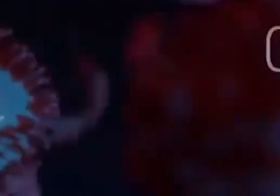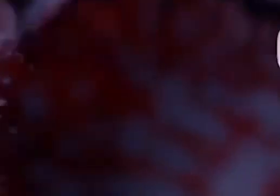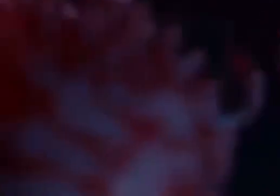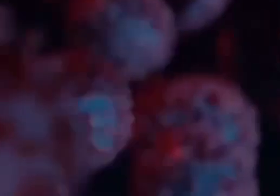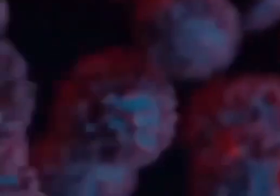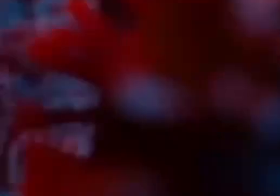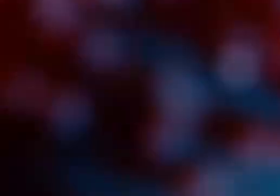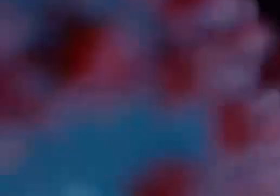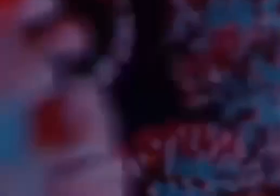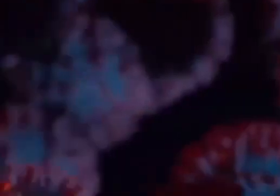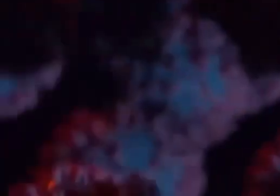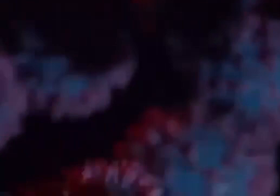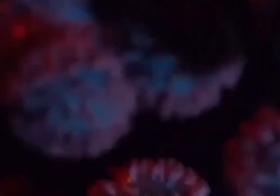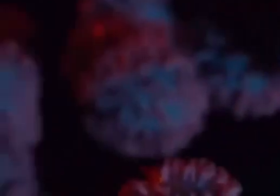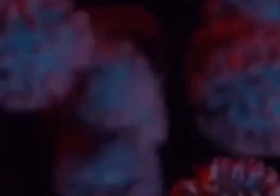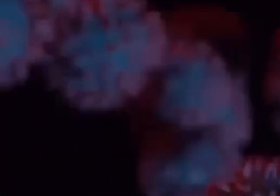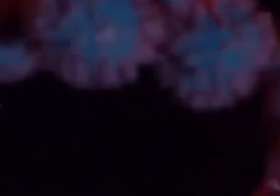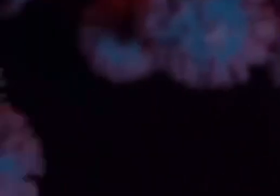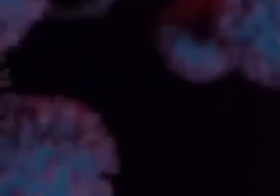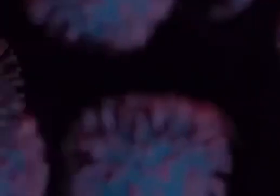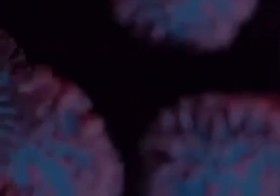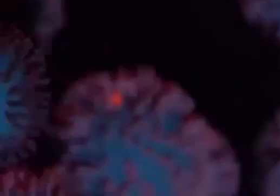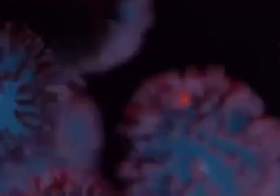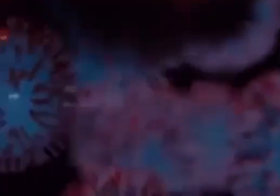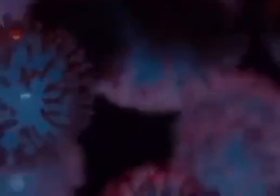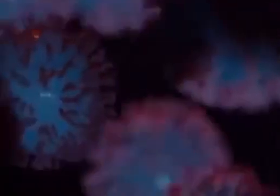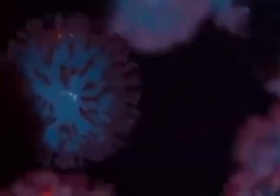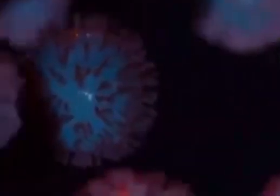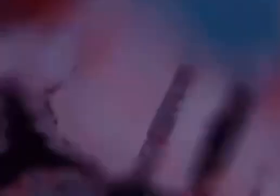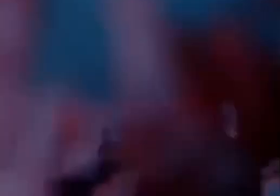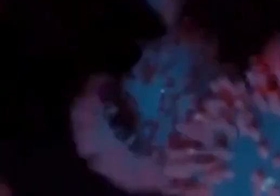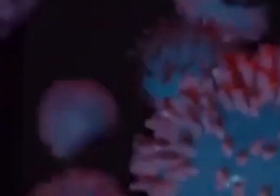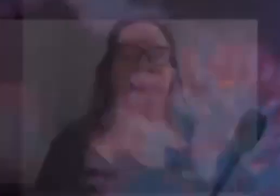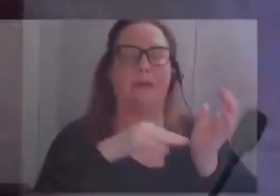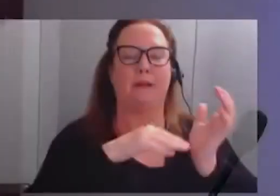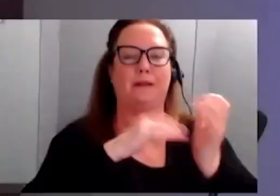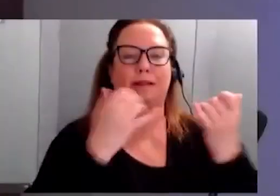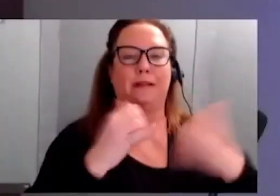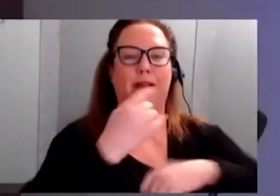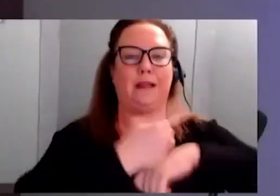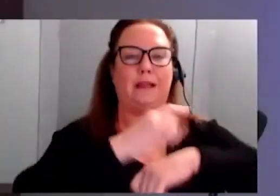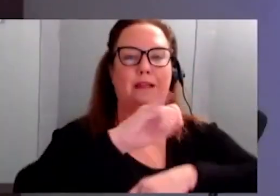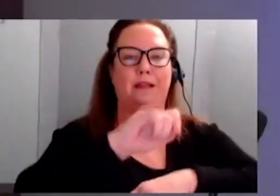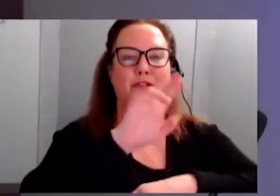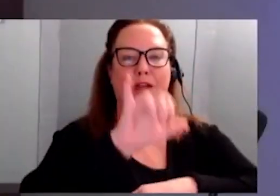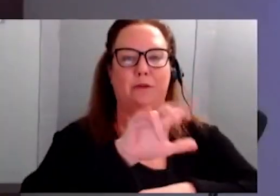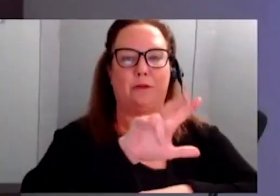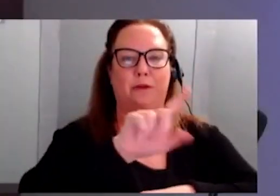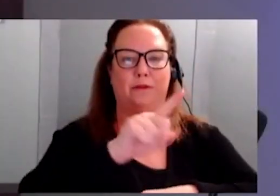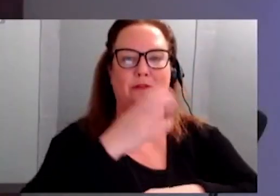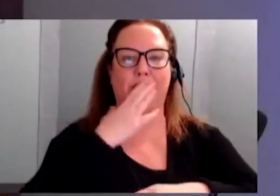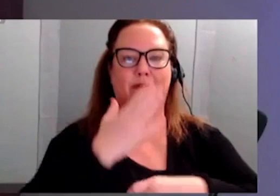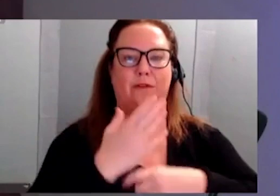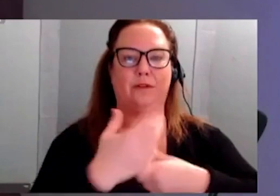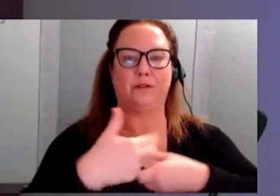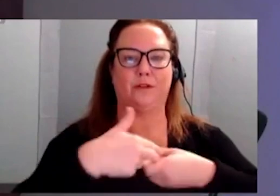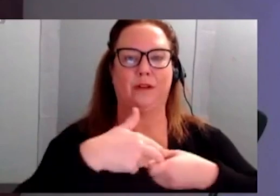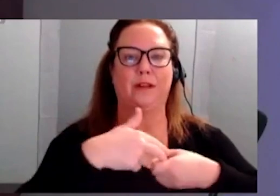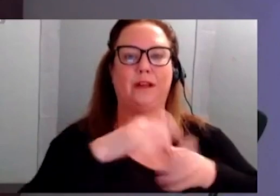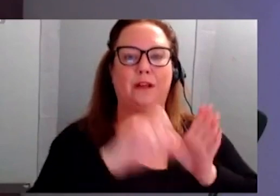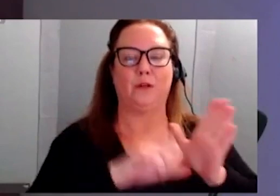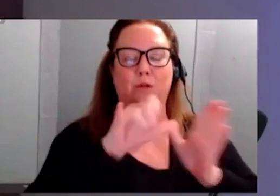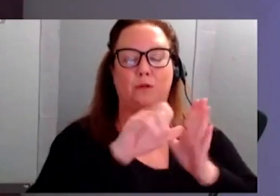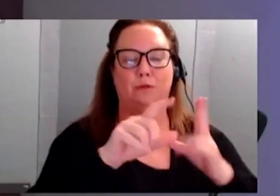Good morning, everyone. Welcome in to the Morning Medical Update. It is Monday, January 31st. Thank you so much for joining us here on Facebook and on YouTube